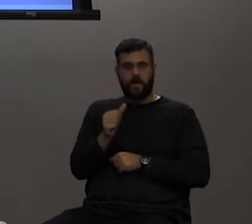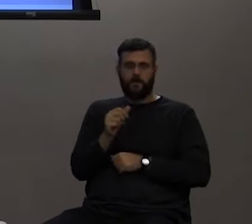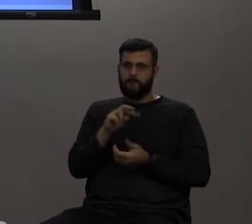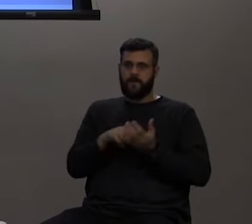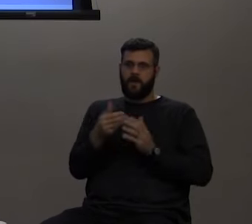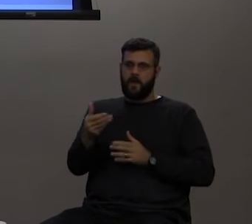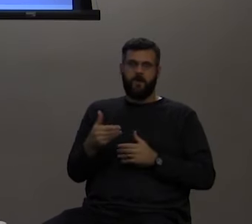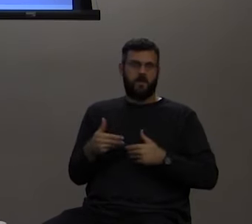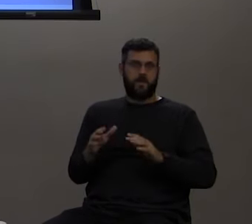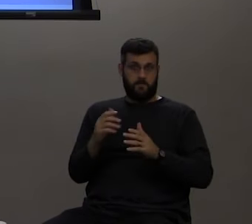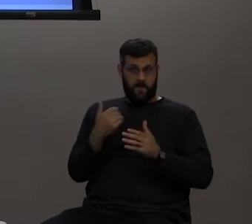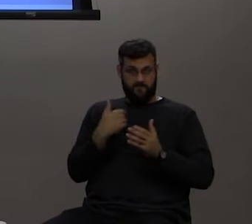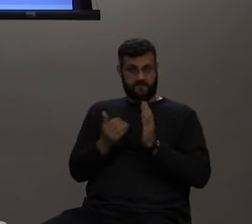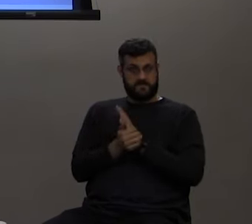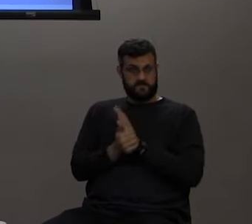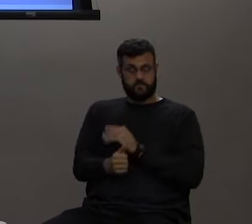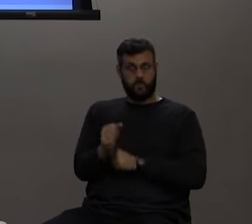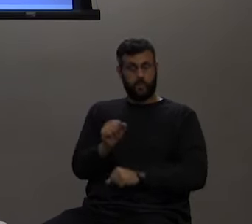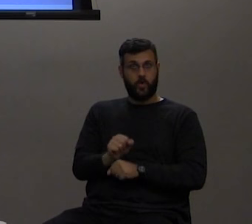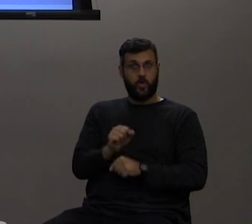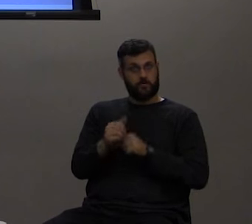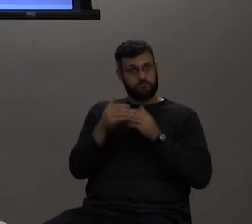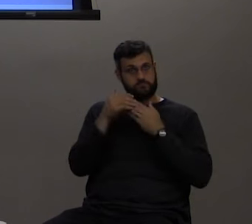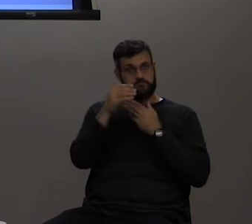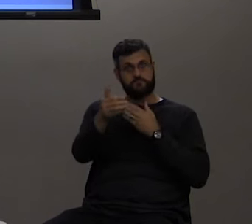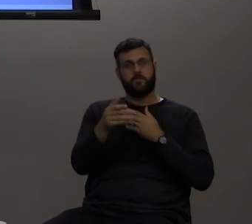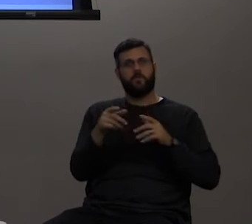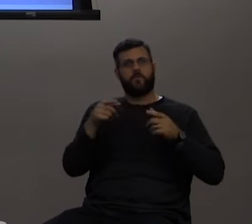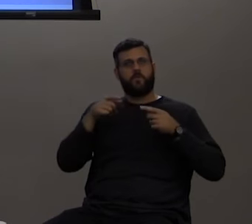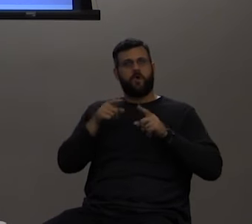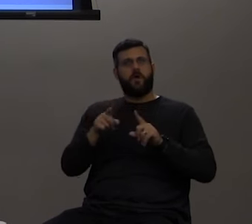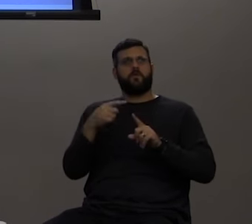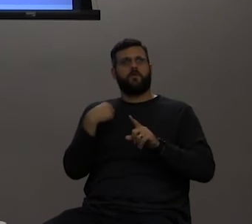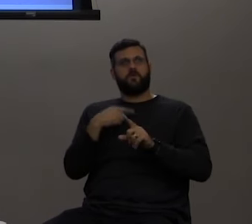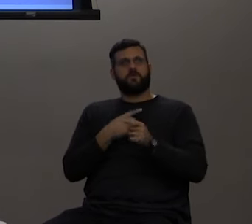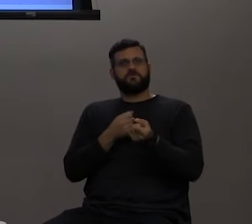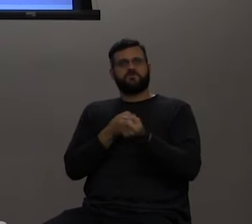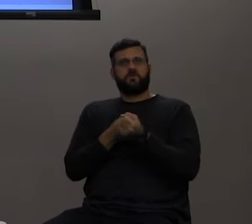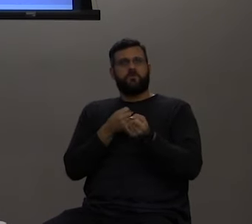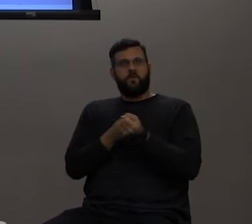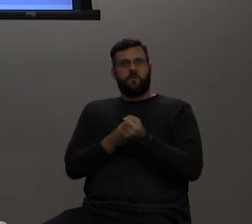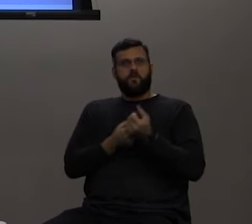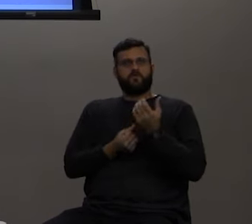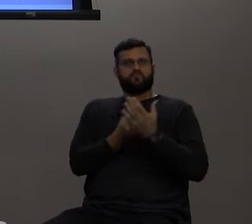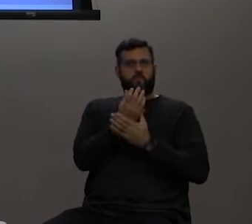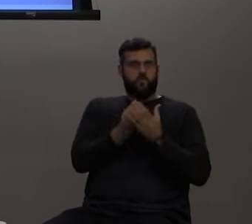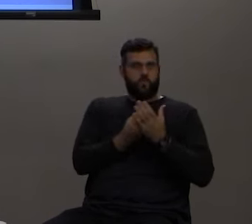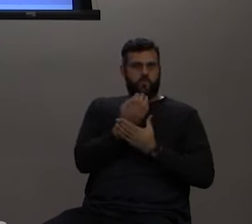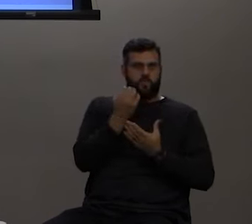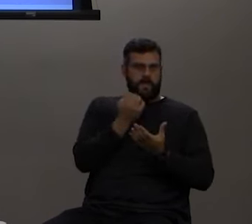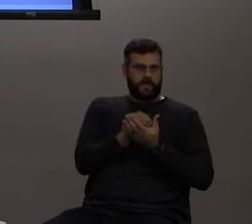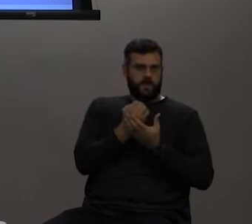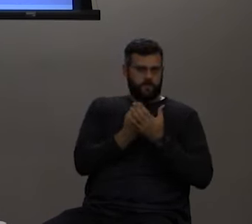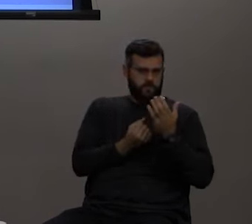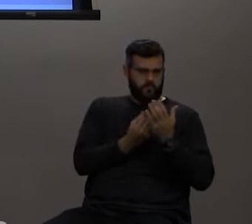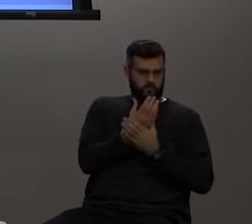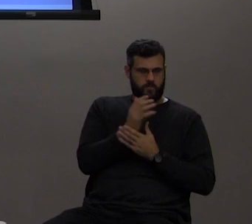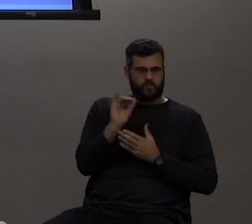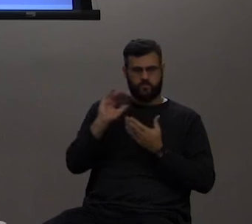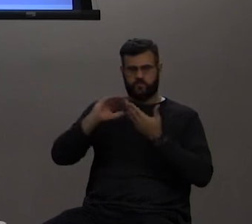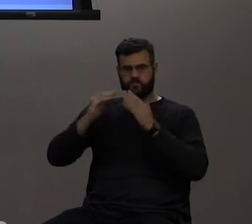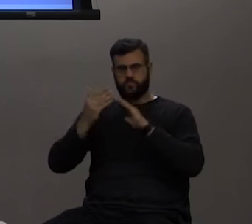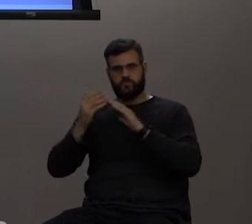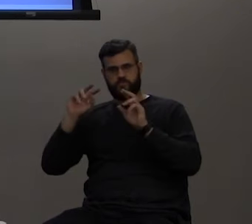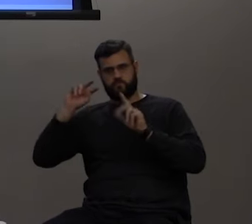employed. And while we support, both from an economic development perspective and from a community perspective, of how to address